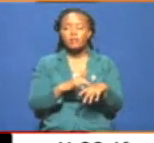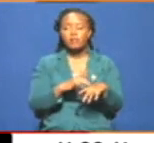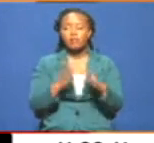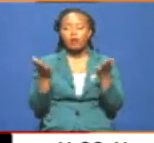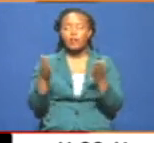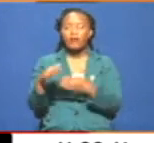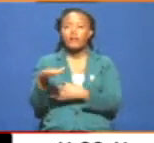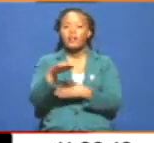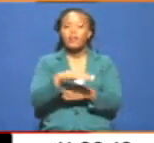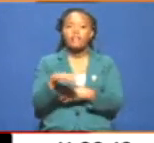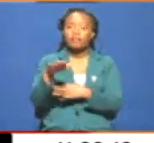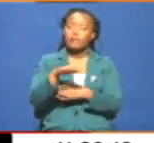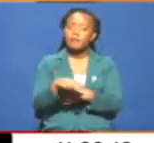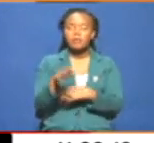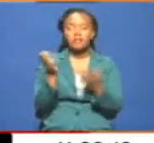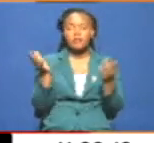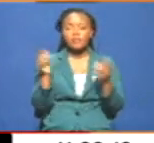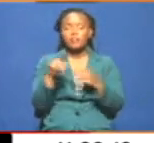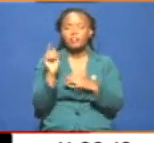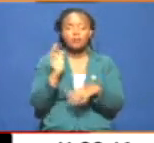environment really is